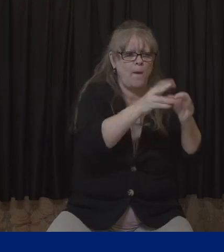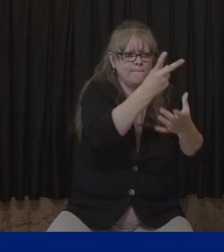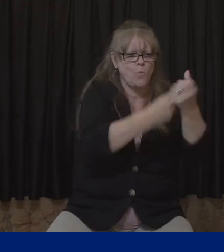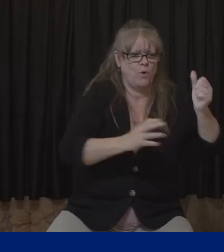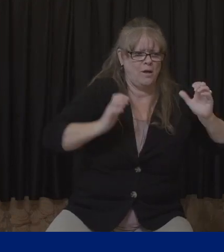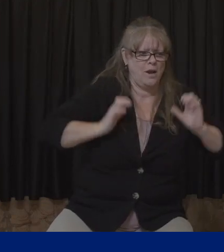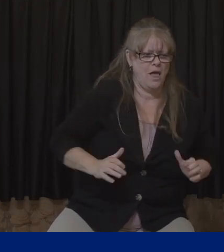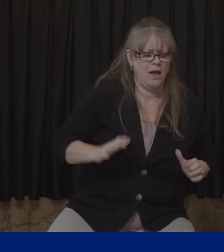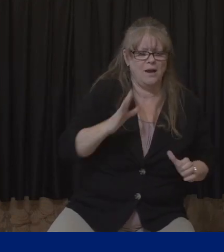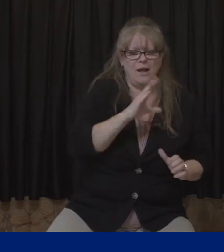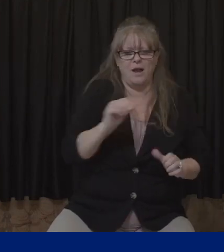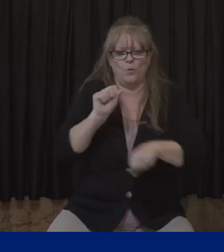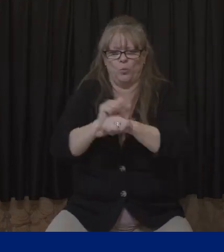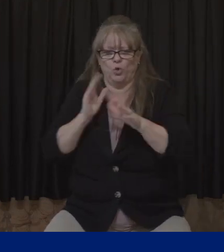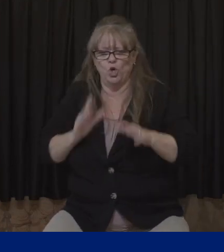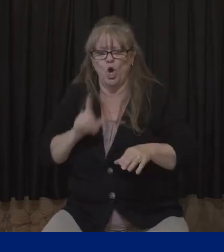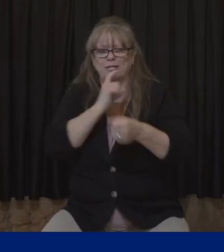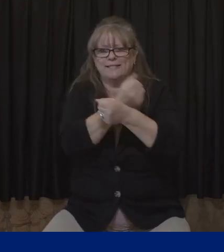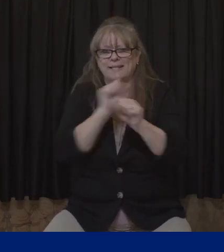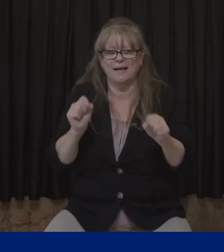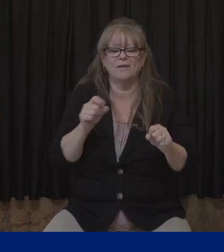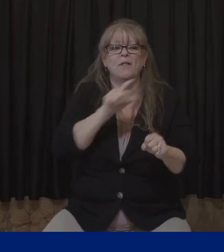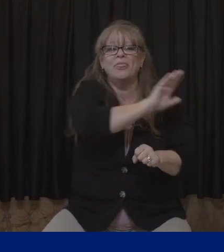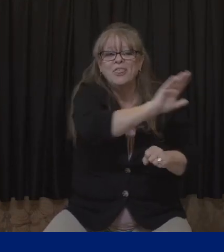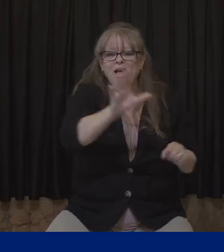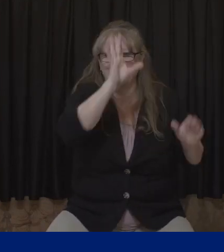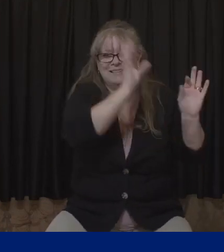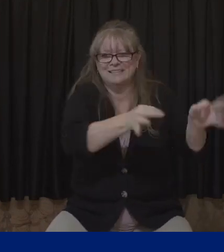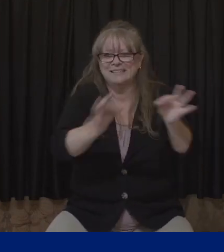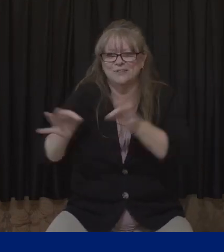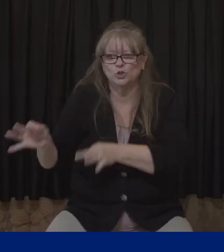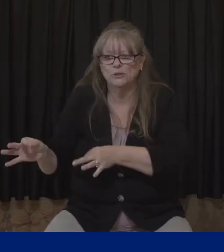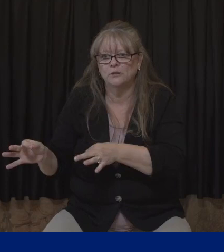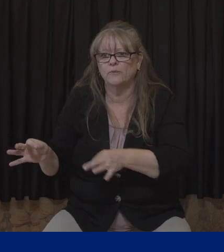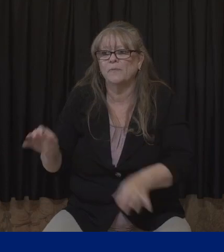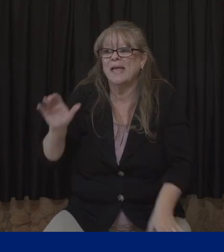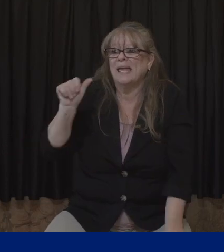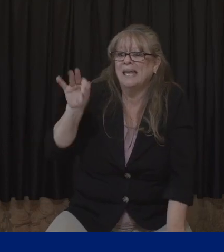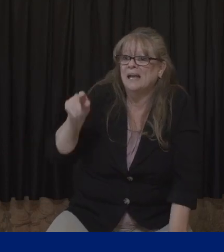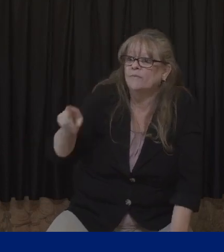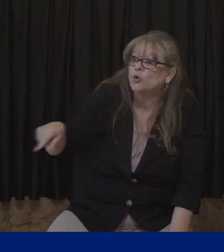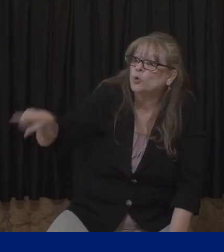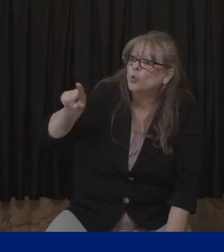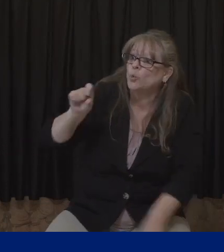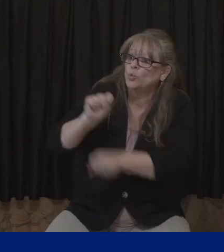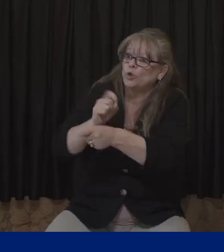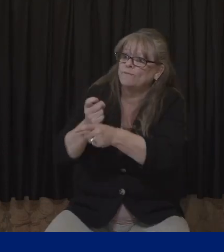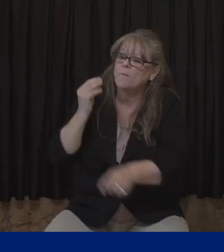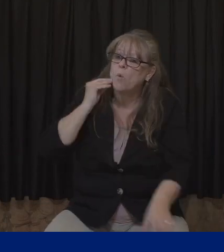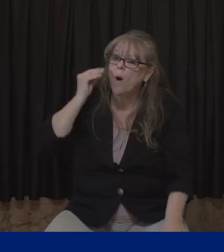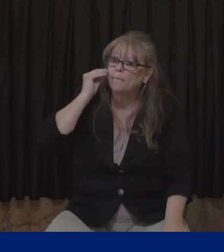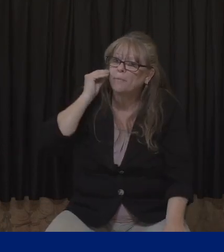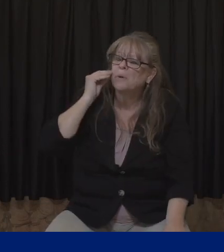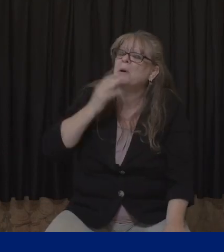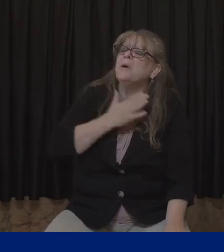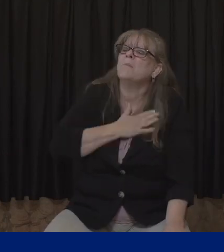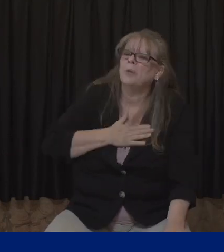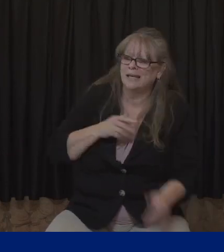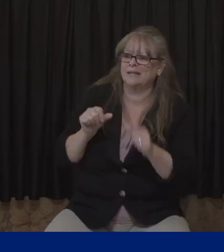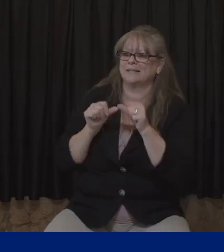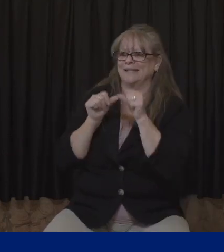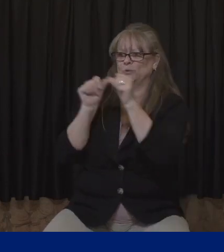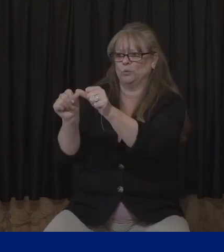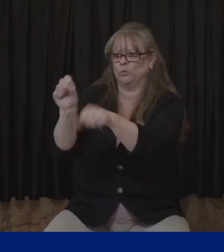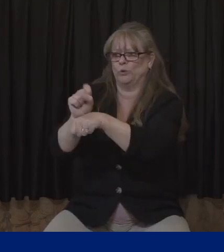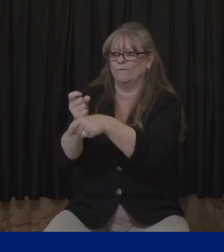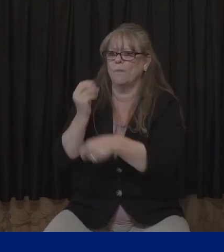ability or able to telecommute are likely continuing to do that. And those who need to go back to work and earn a living are trying to do that in as safe as way as possible